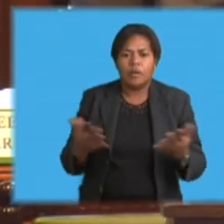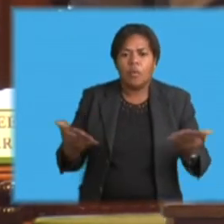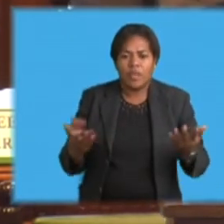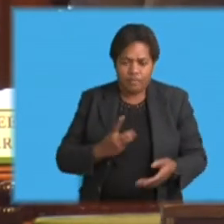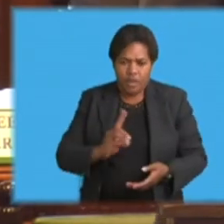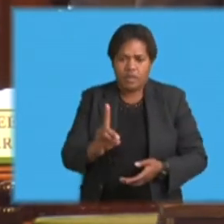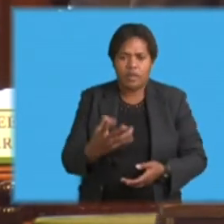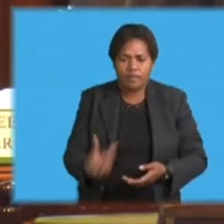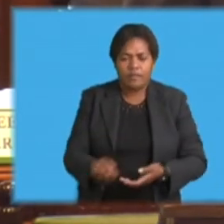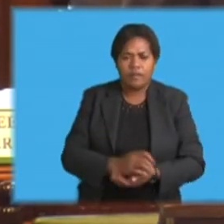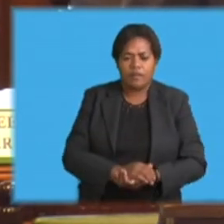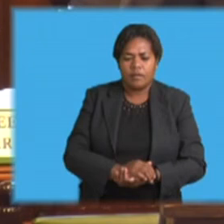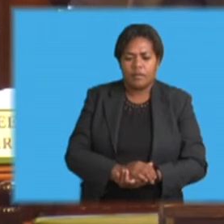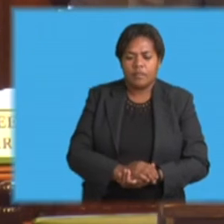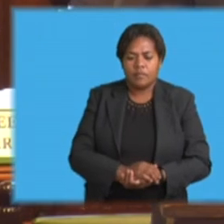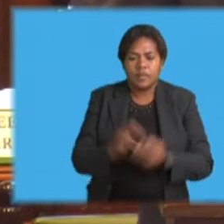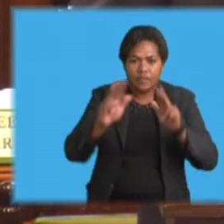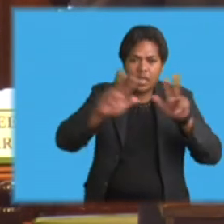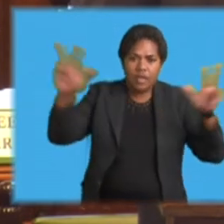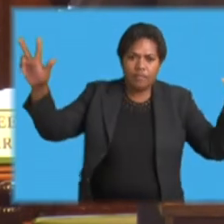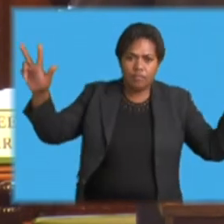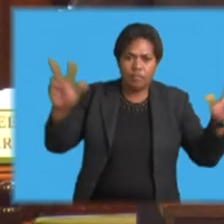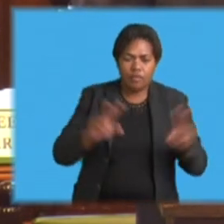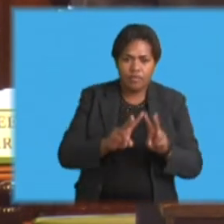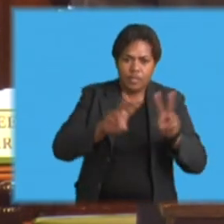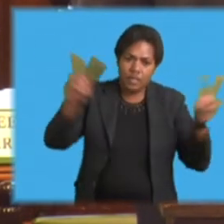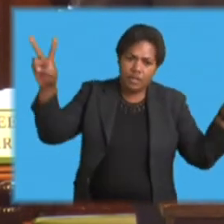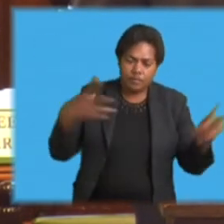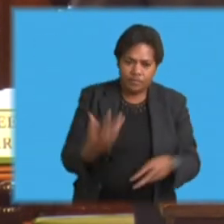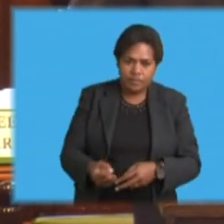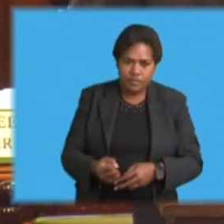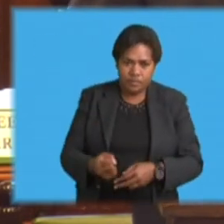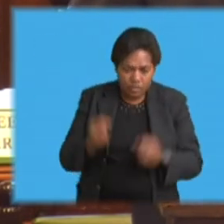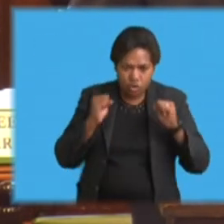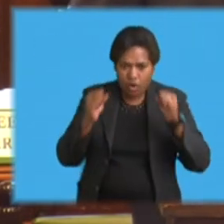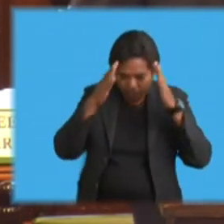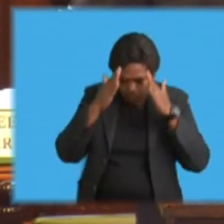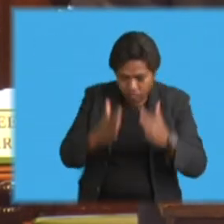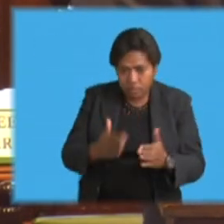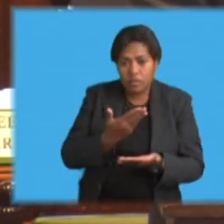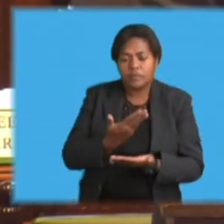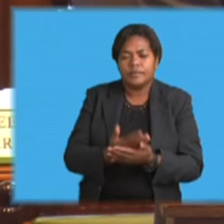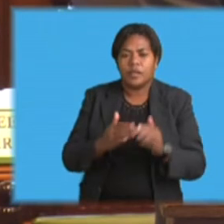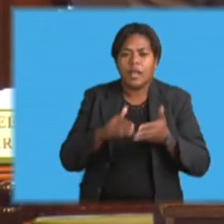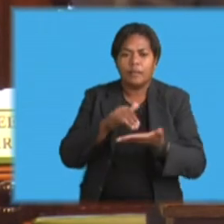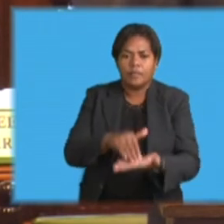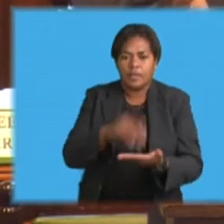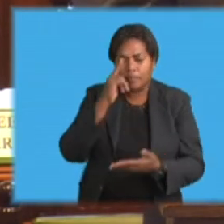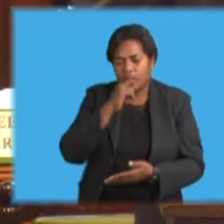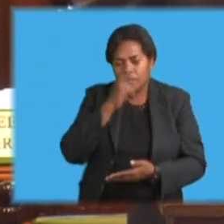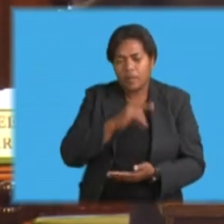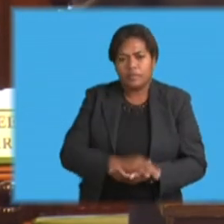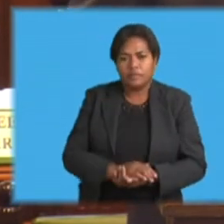And the demand, of course, is on Viti level. There's a whole focus on that. We have a strong focus on helping people that are in the informal sector, because we